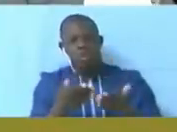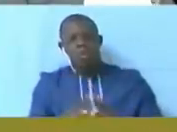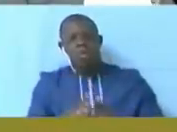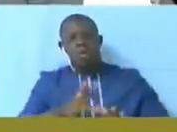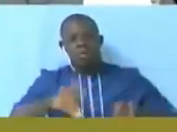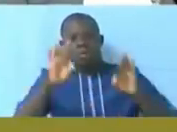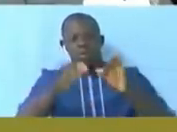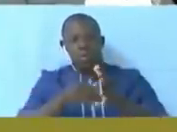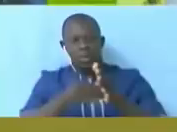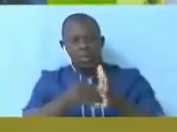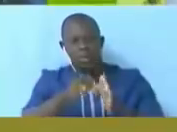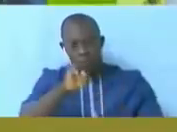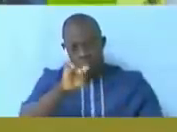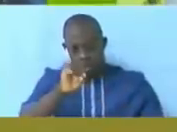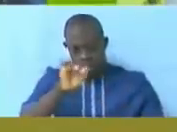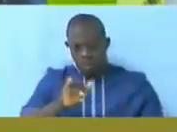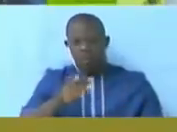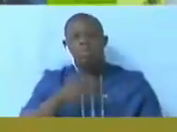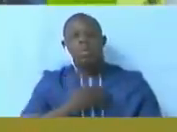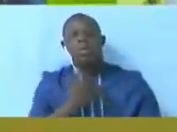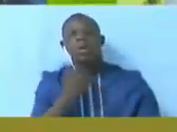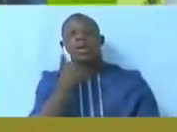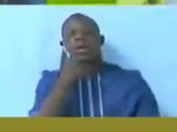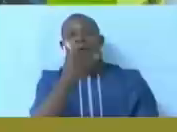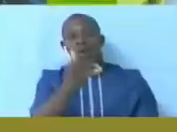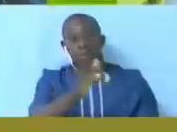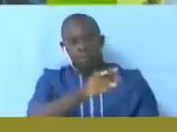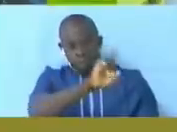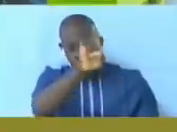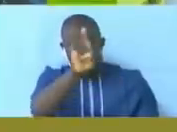have the floor, please. Imam C, la left again ininka.